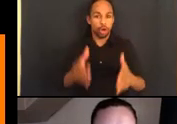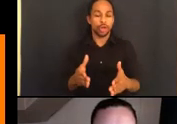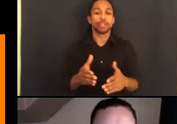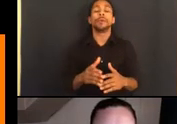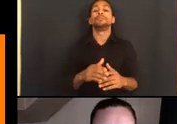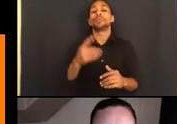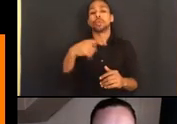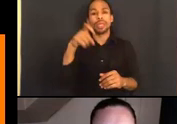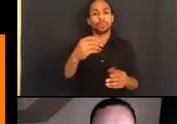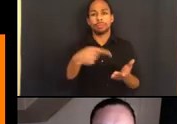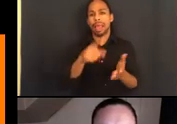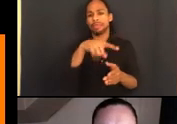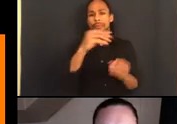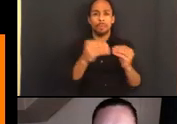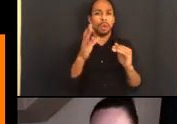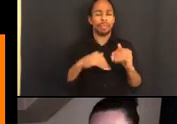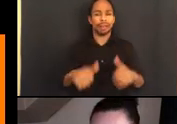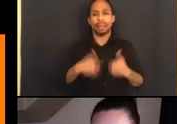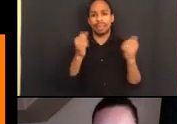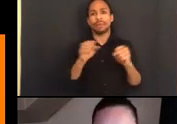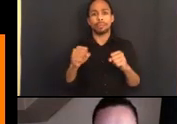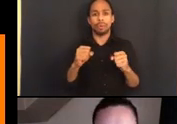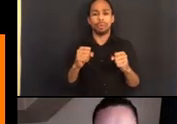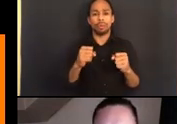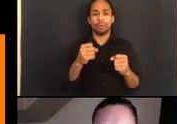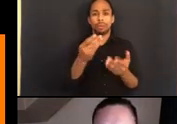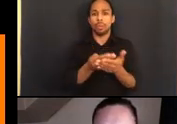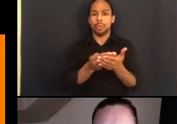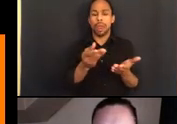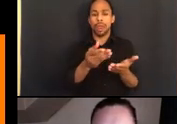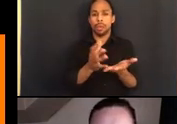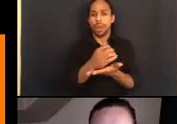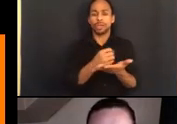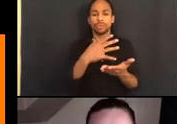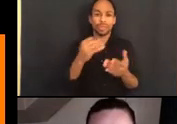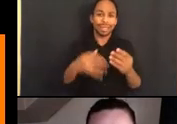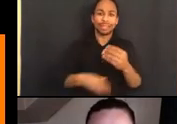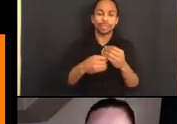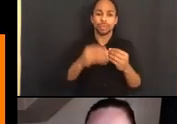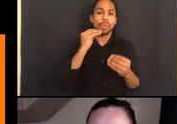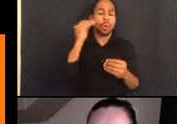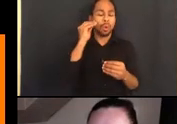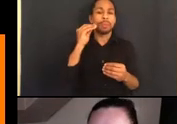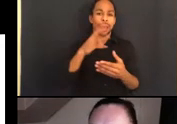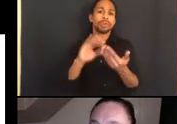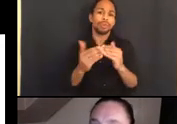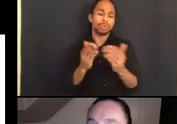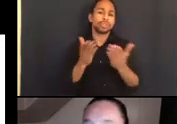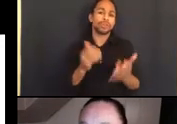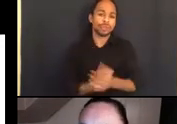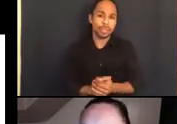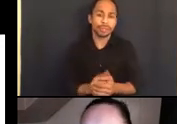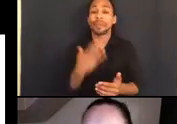than a livable wage, and also the addition of home and community-based services. Thank you so much.